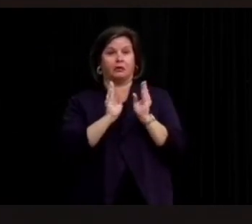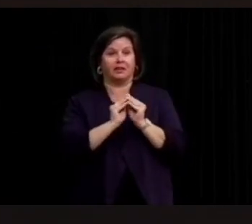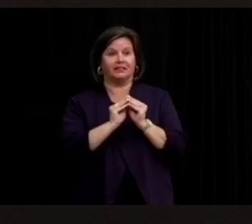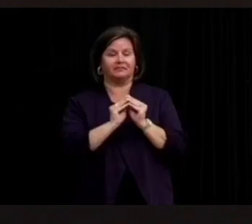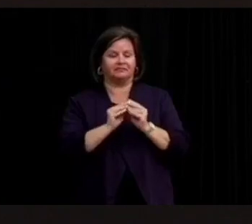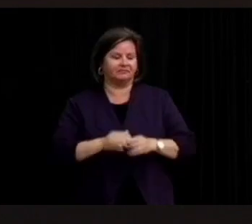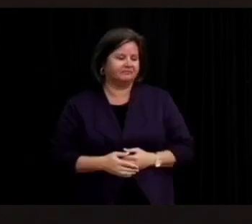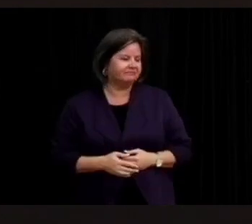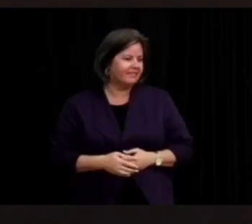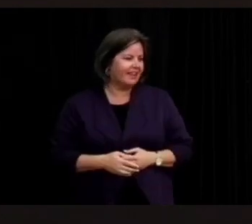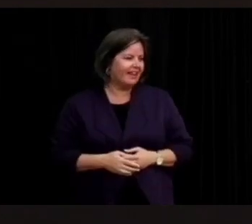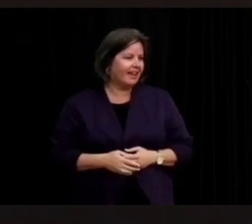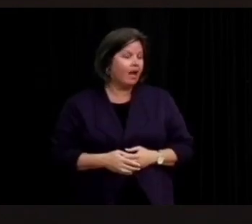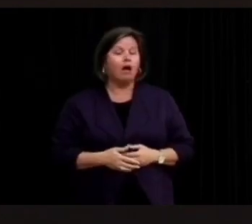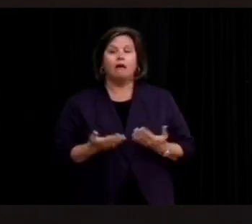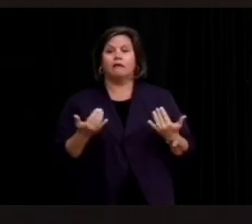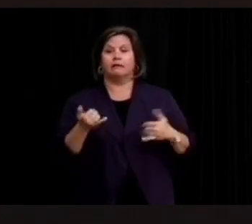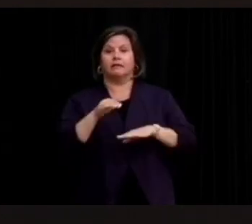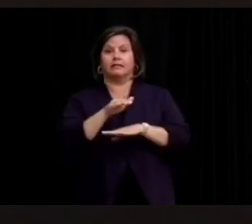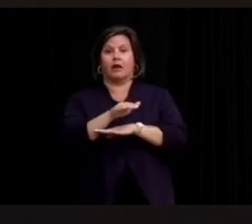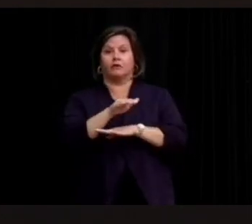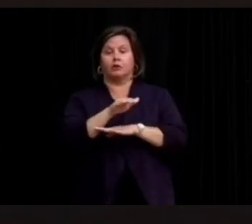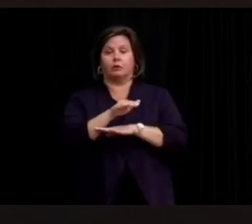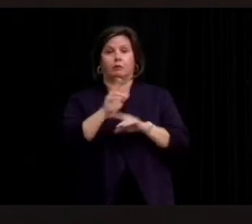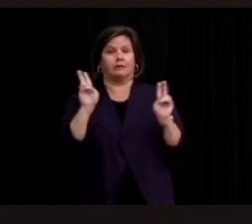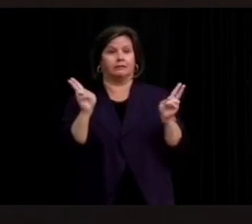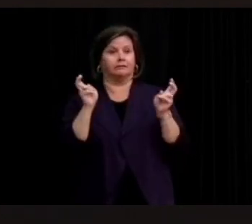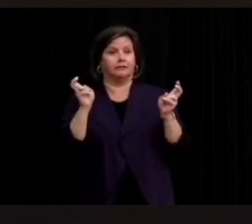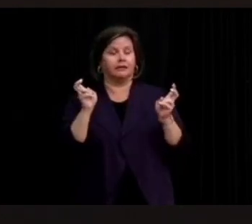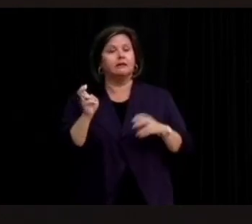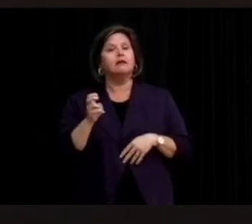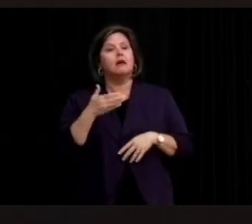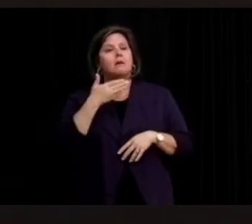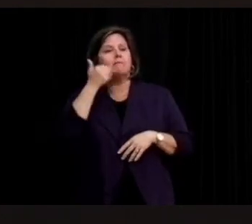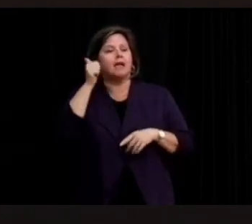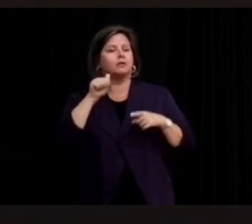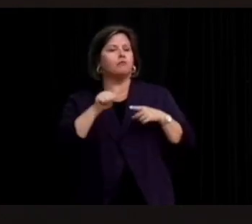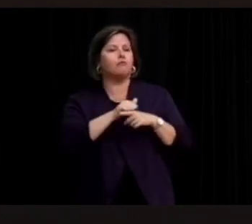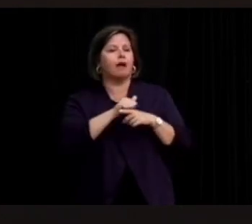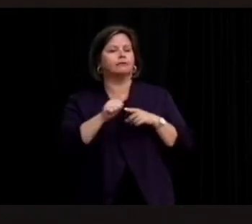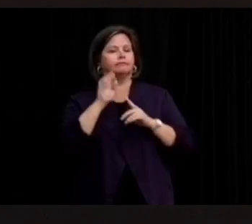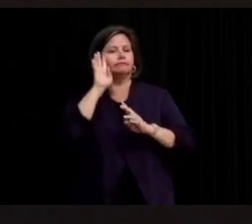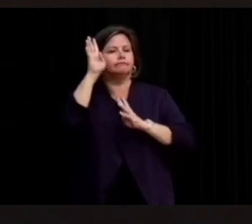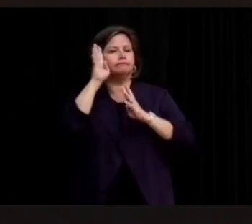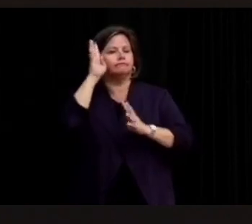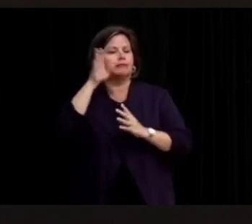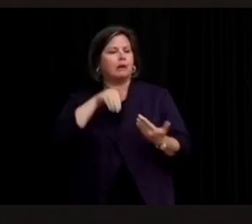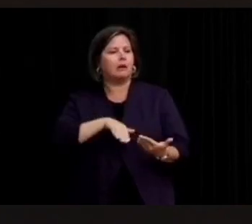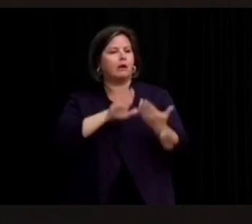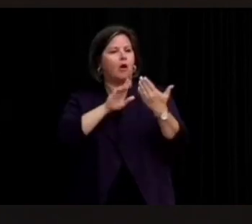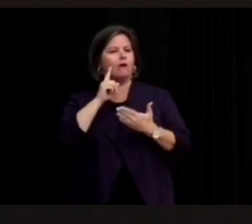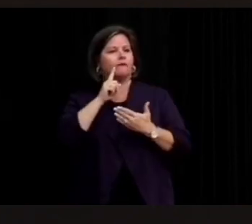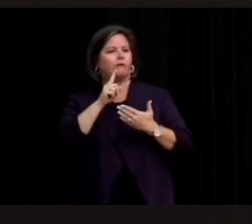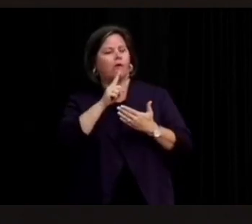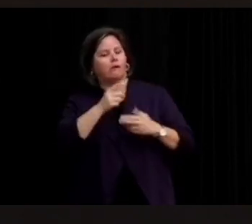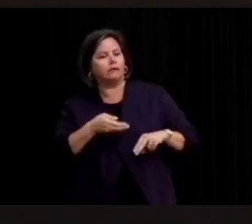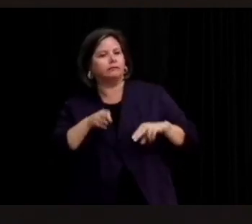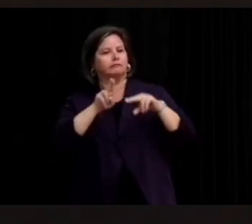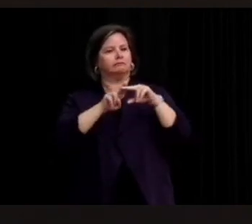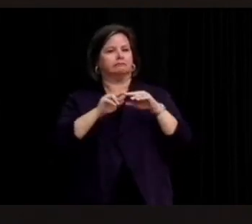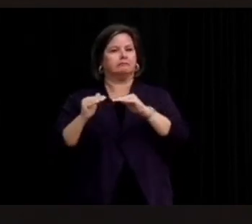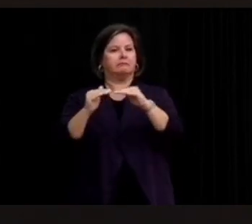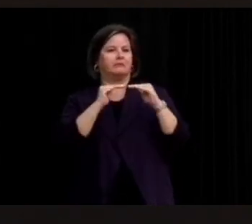And basically this afternoon, our topic is best practices and innovative approaches to increasing equity in